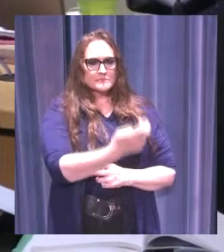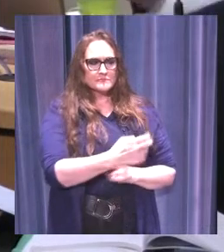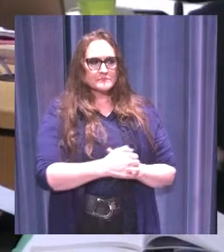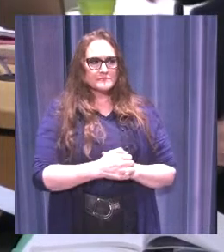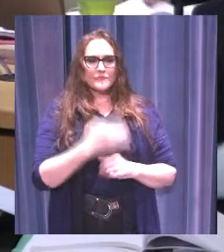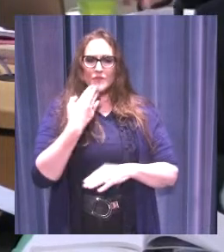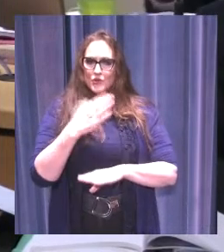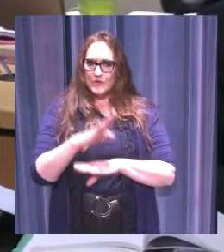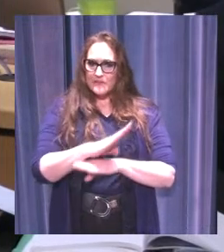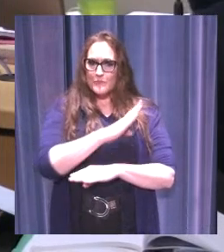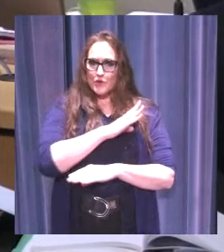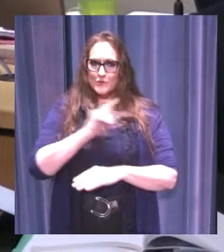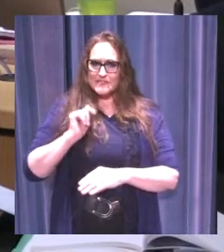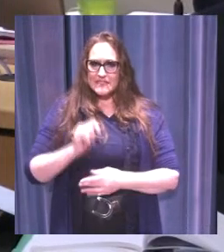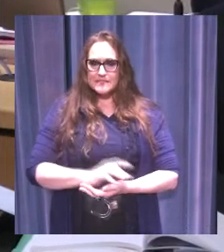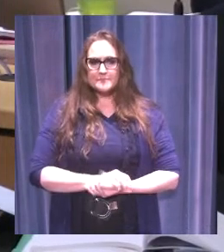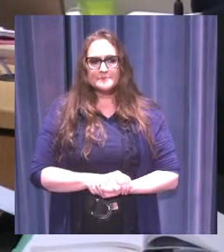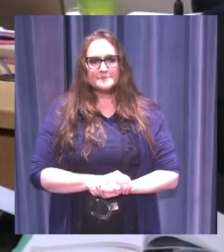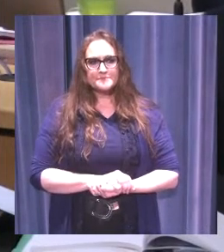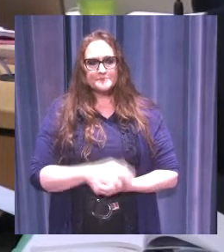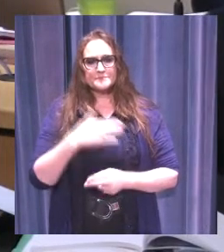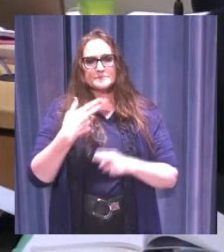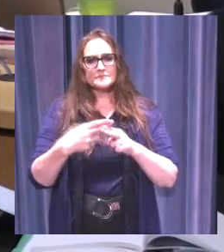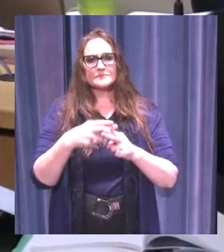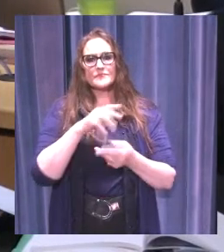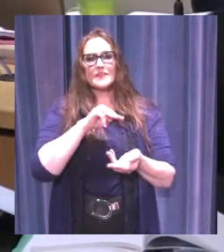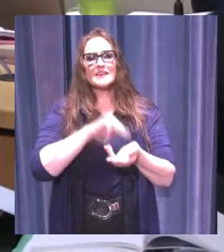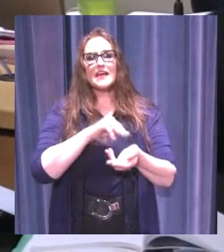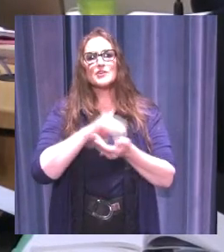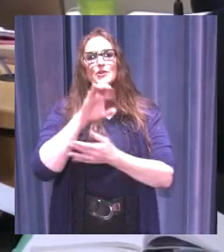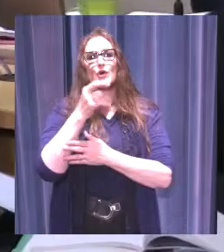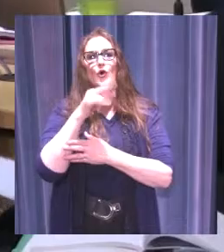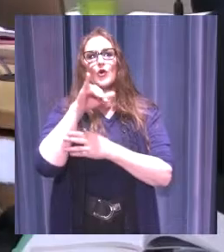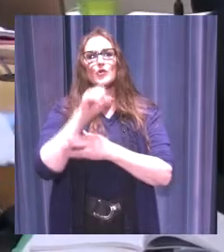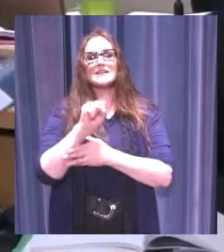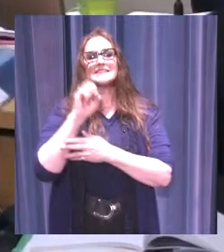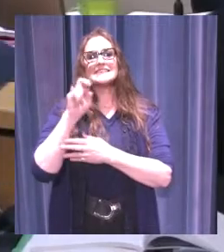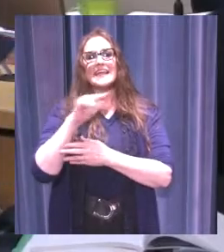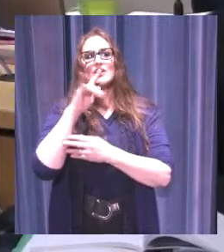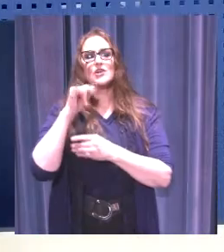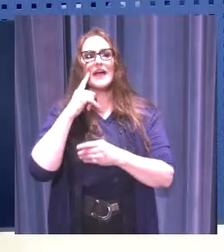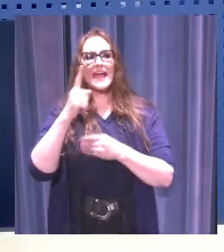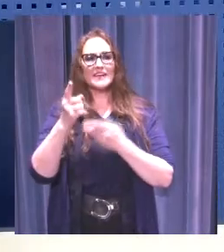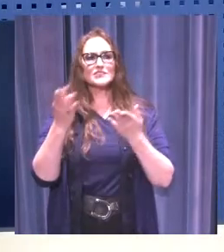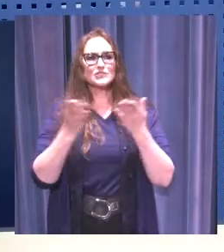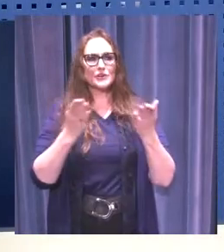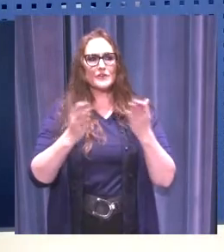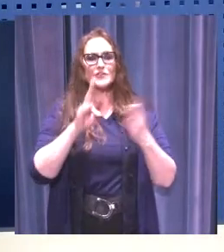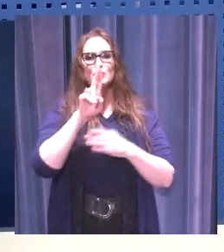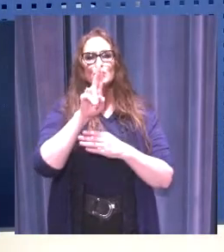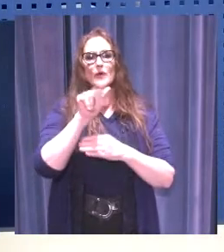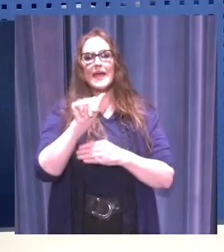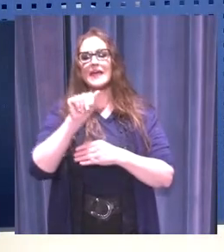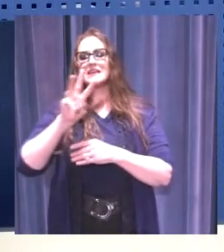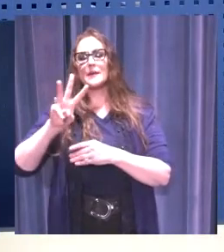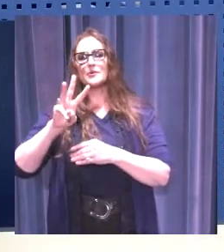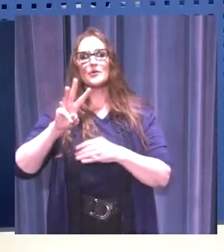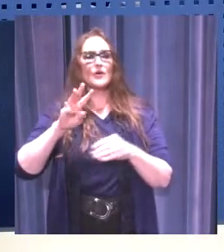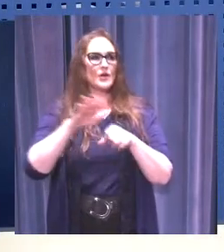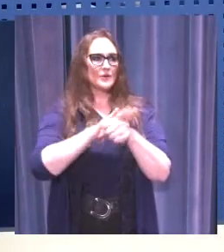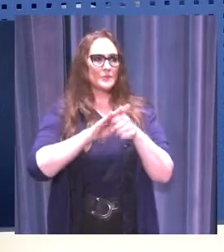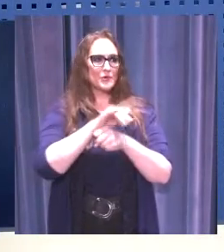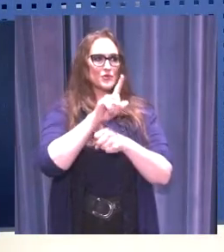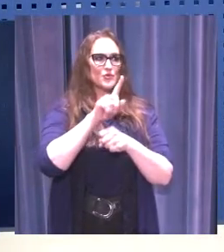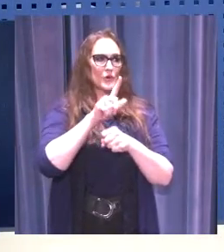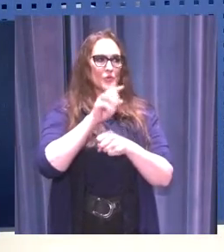Good evening, Board of Trustees. My name is Dr. Chris Engel, and I serve as the Union President of the UAW Local 2102 Supervisor